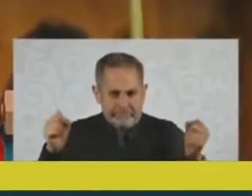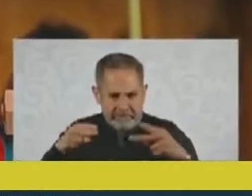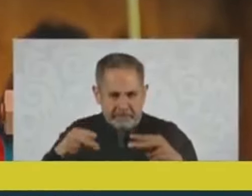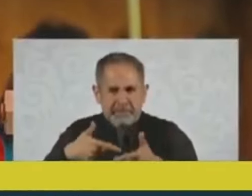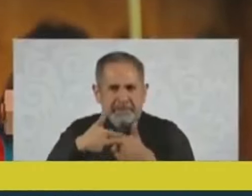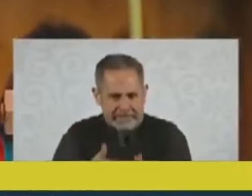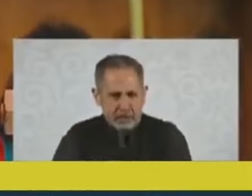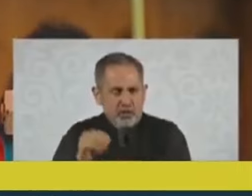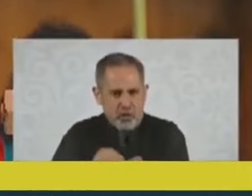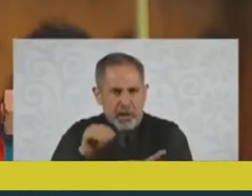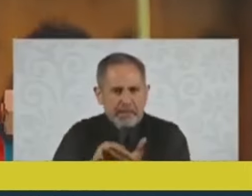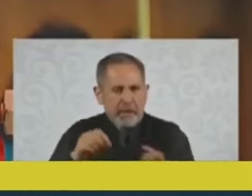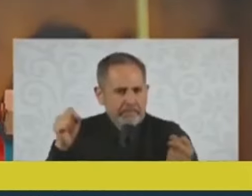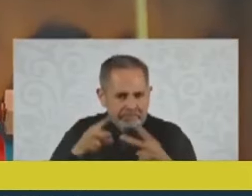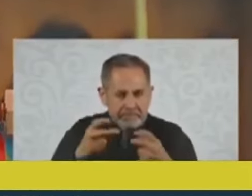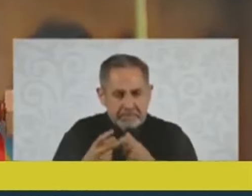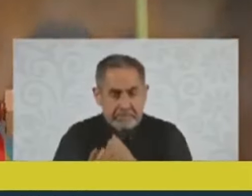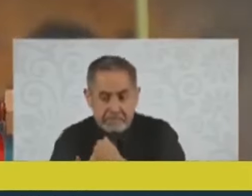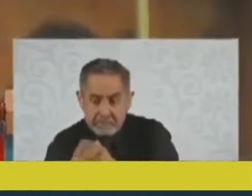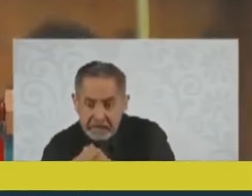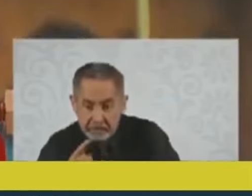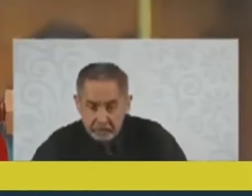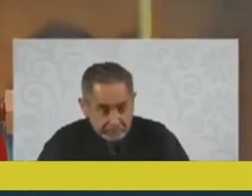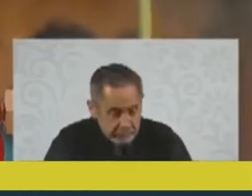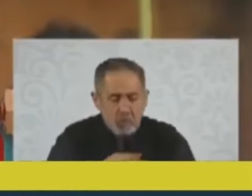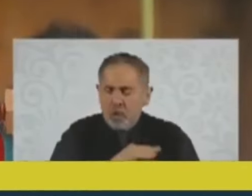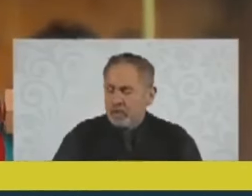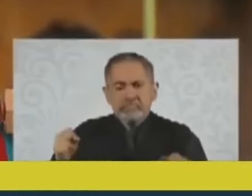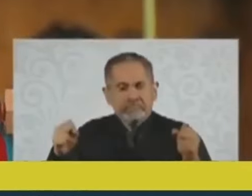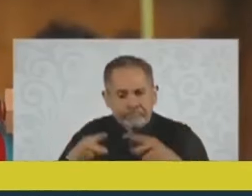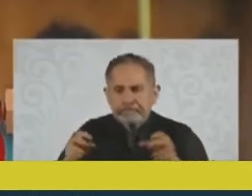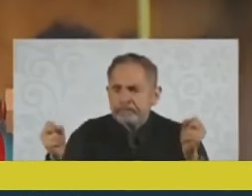We will meet again, if I'm allowed to,